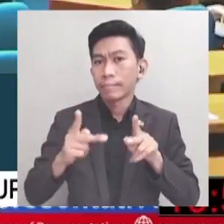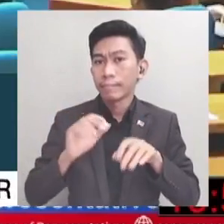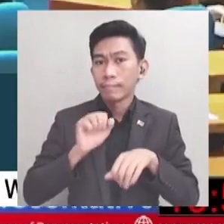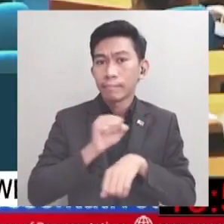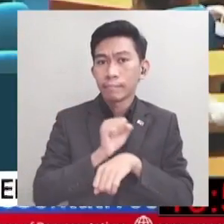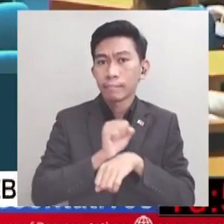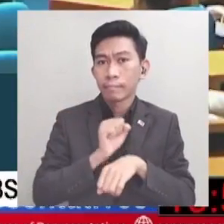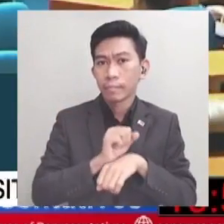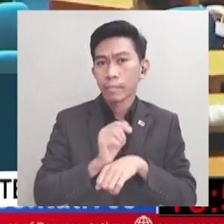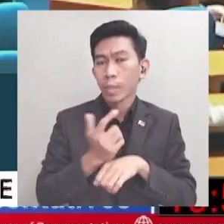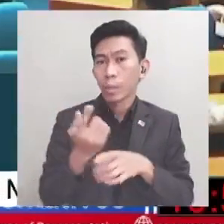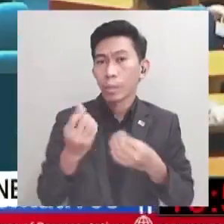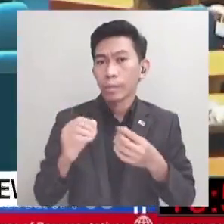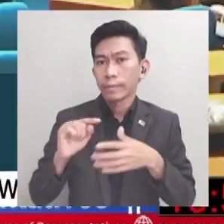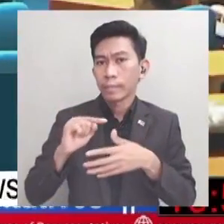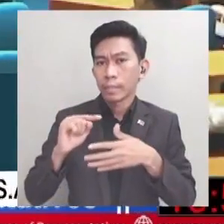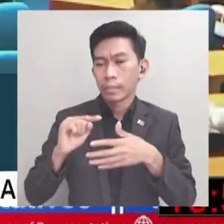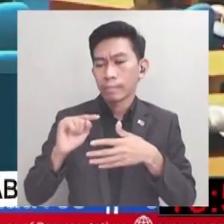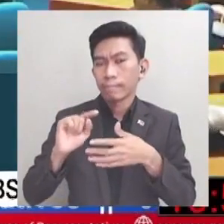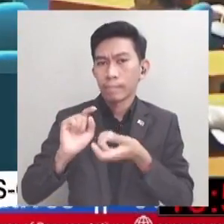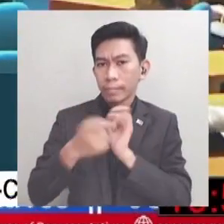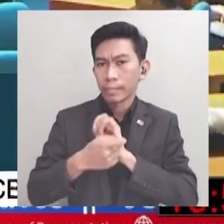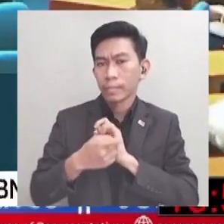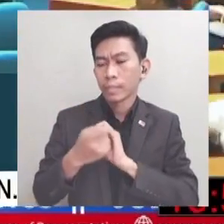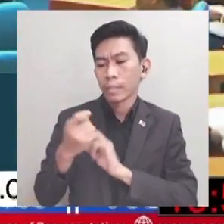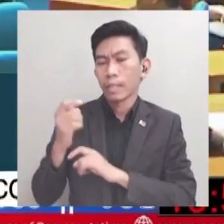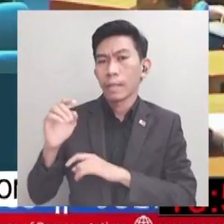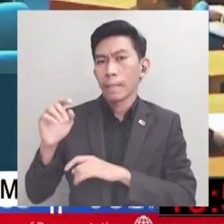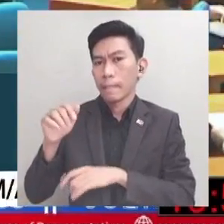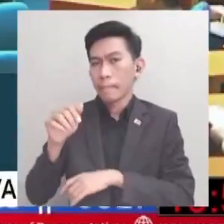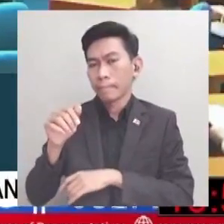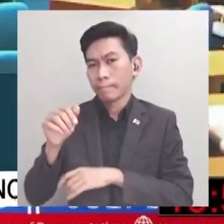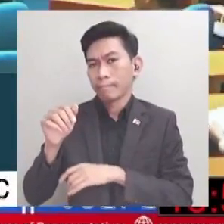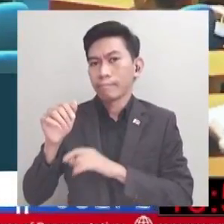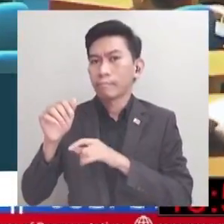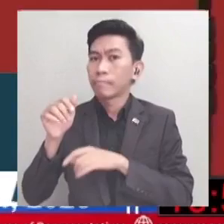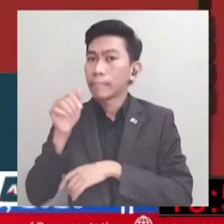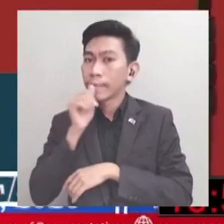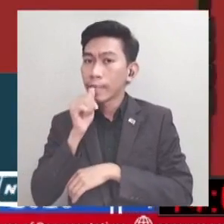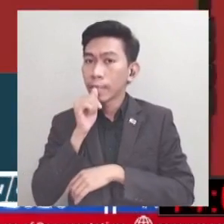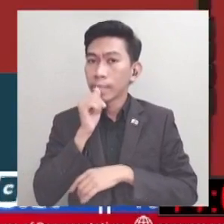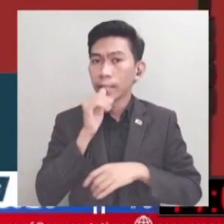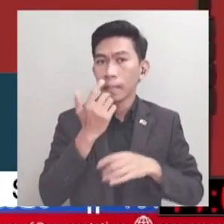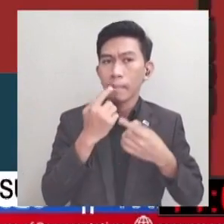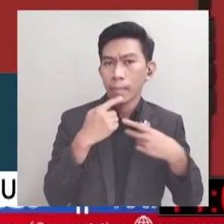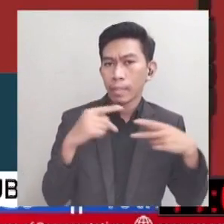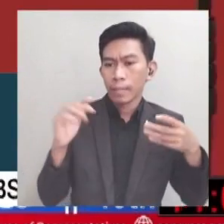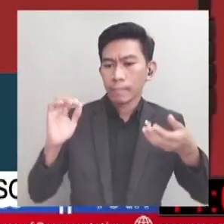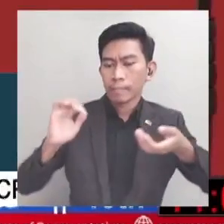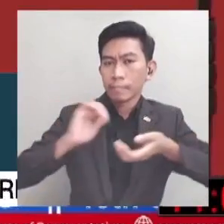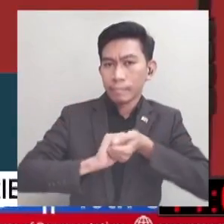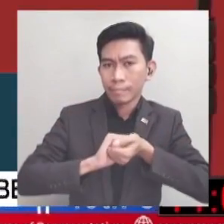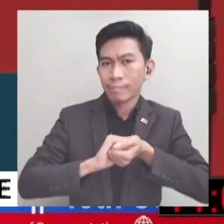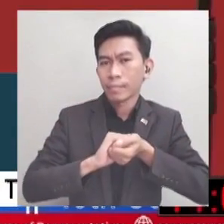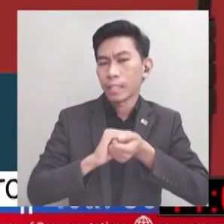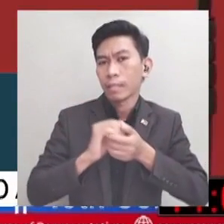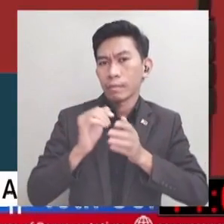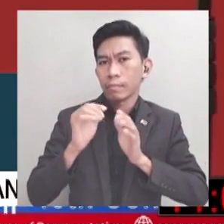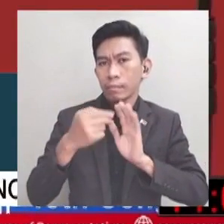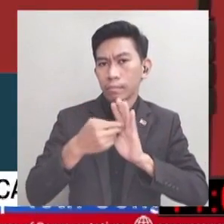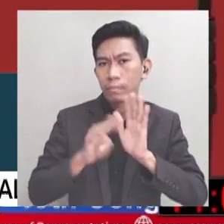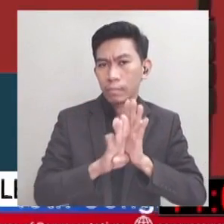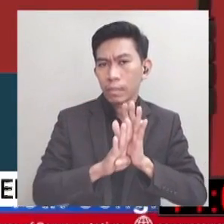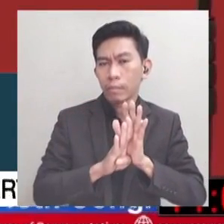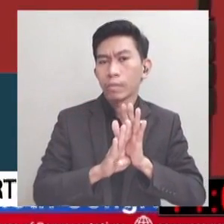BOT law or the Public-Private Partnership Bill. Romualdez says strengthening PPP is a key aspect to